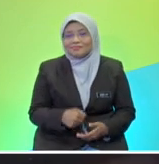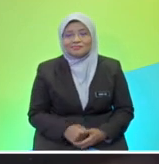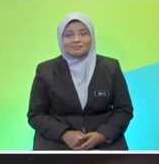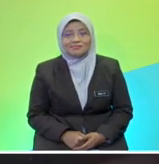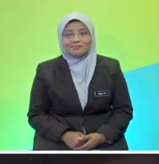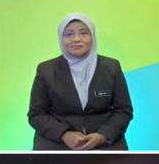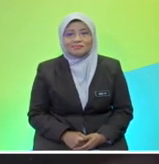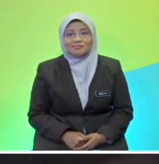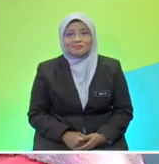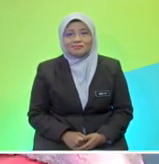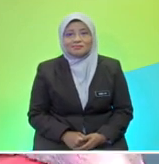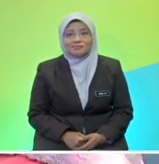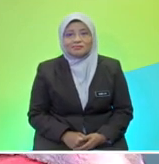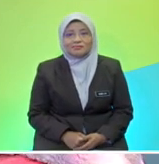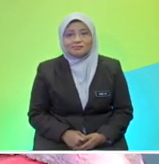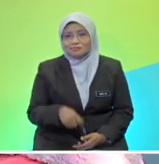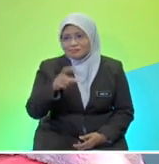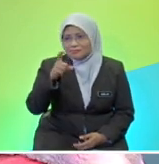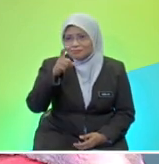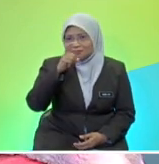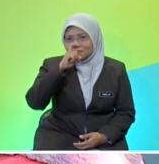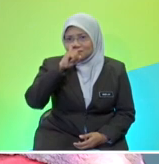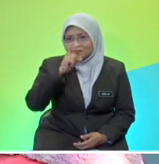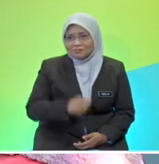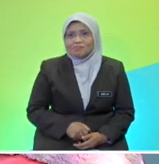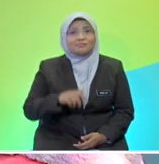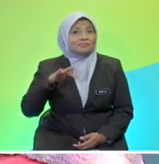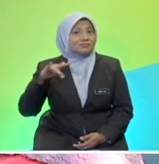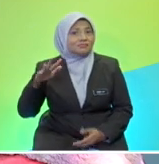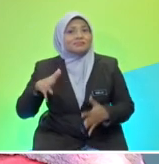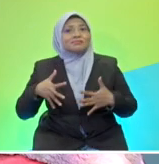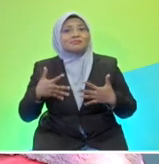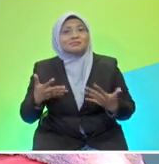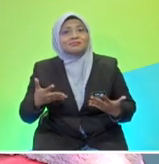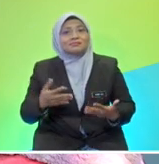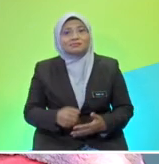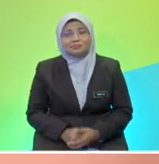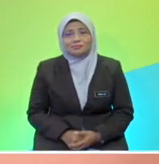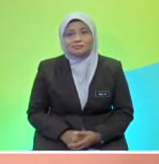right. Doll. Then how do you spell doll? How do we spell doll?